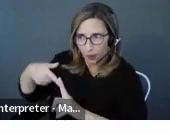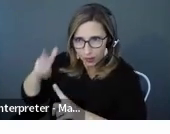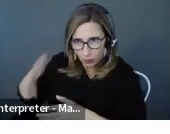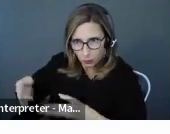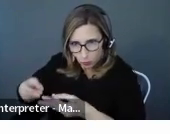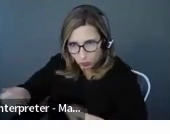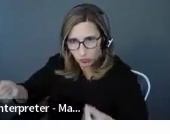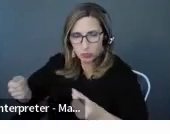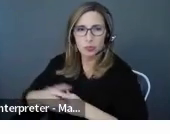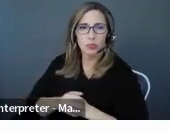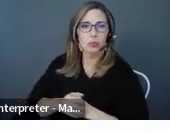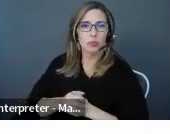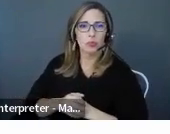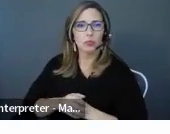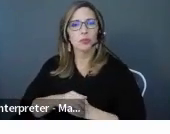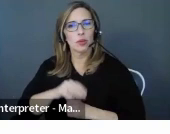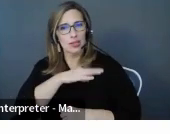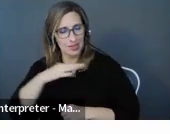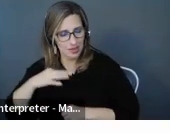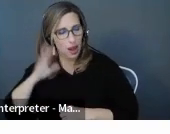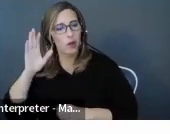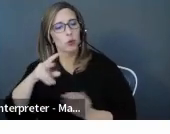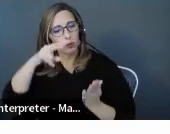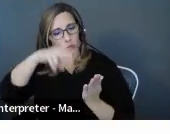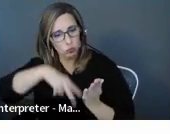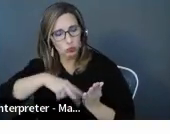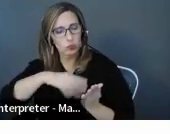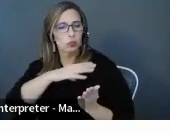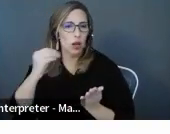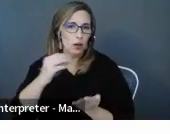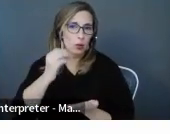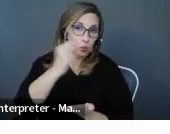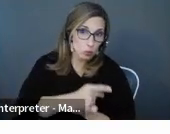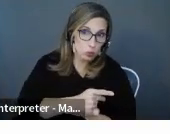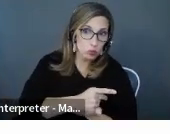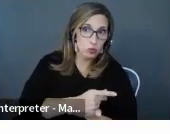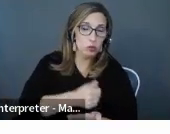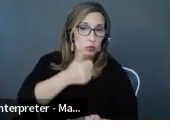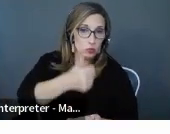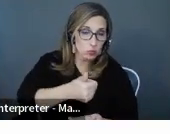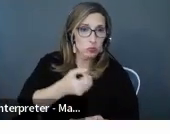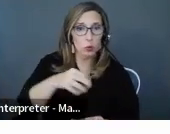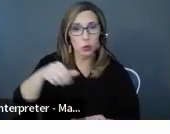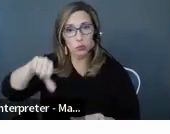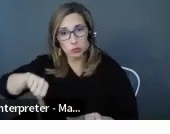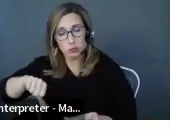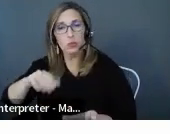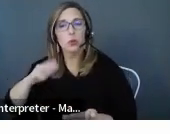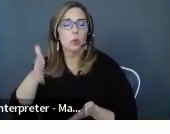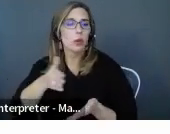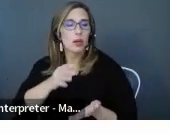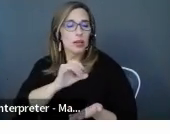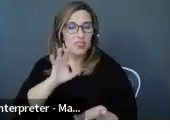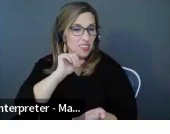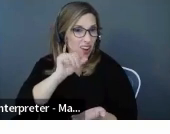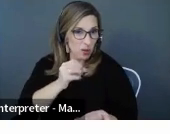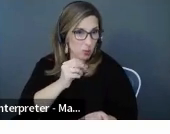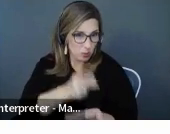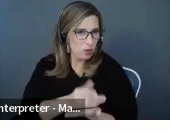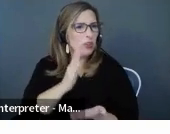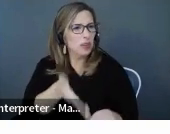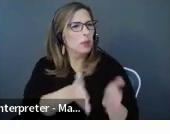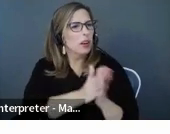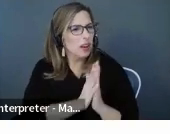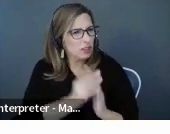KDAD's HCBS staff review the remediation plan for approval. They will request a resubmission if the plan is not approved, and